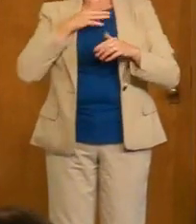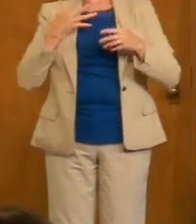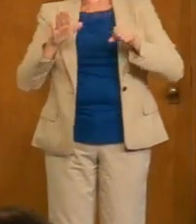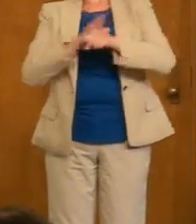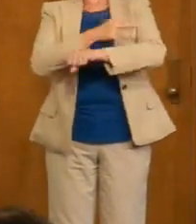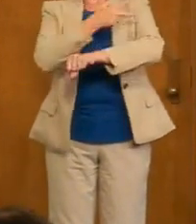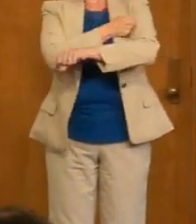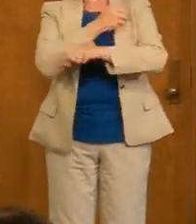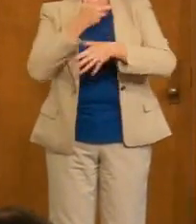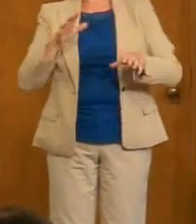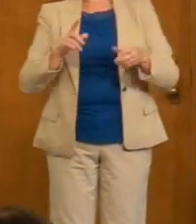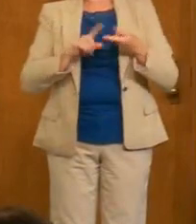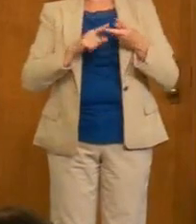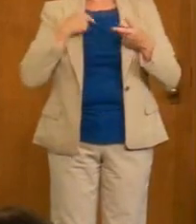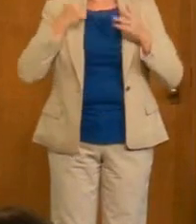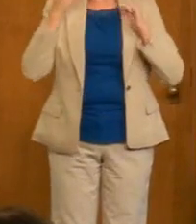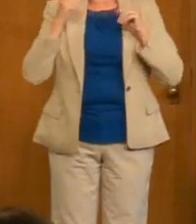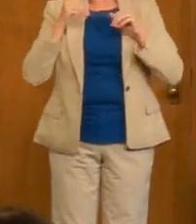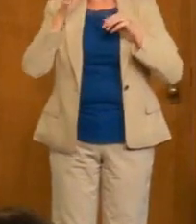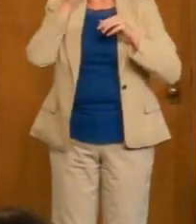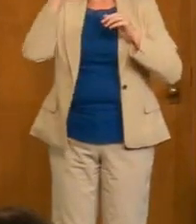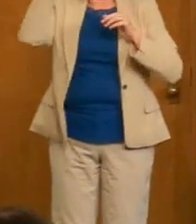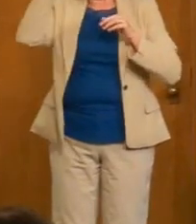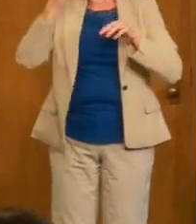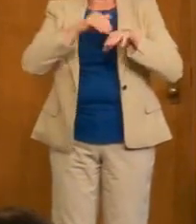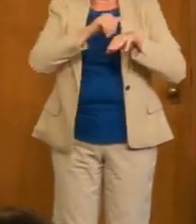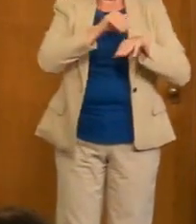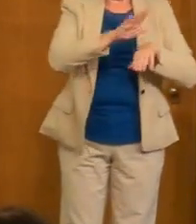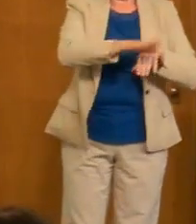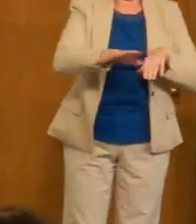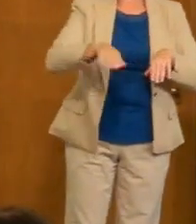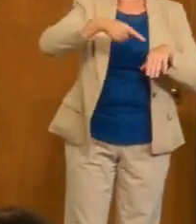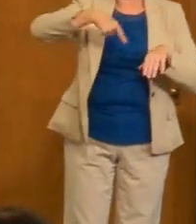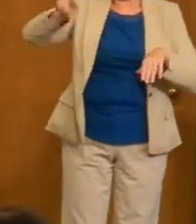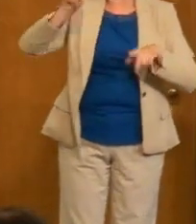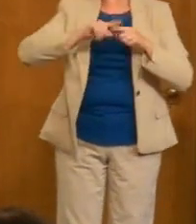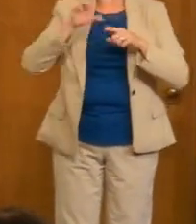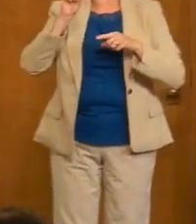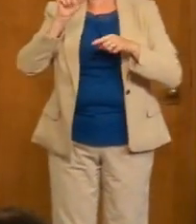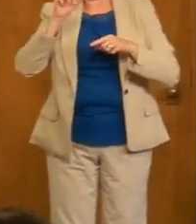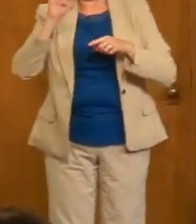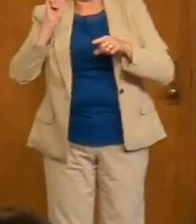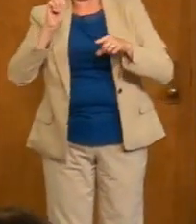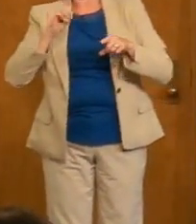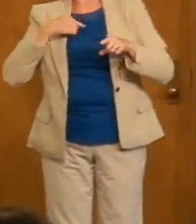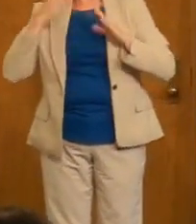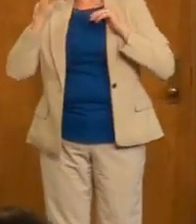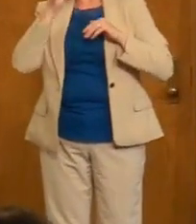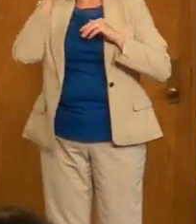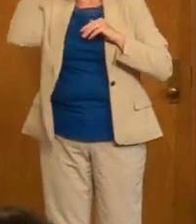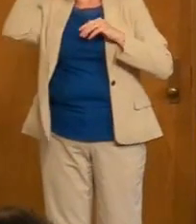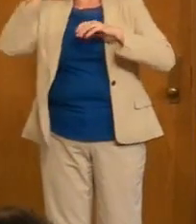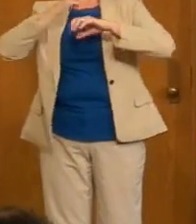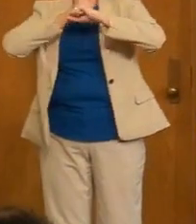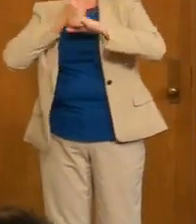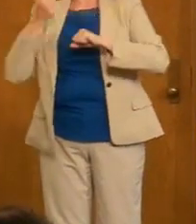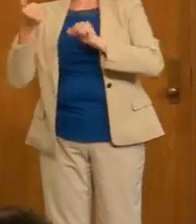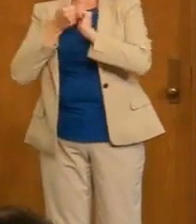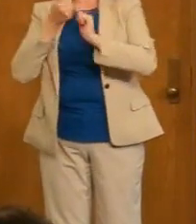managing COVID as an endemic illness, just like other vaccine-preventable clinical diseases, and also but realizing that it can